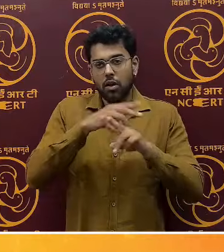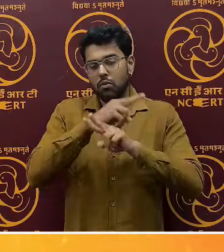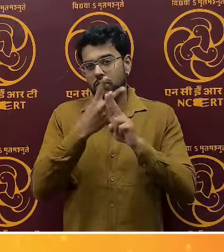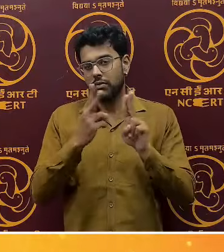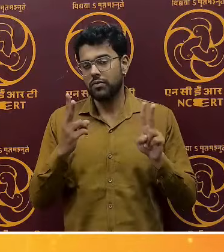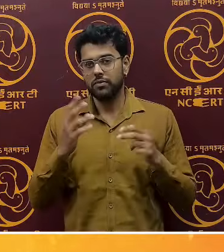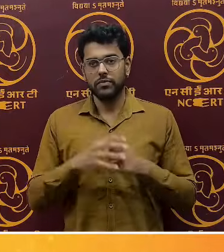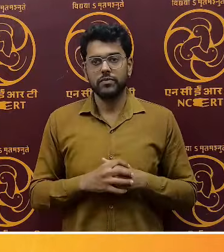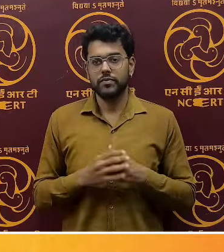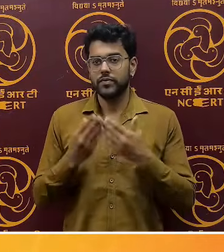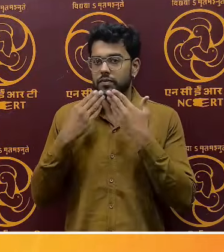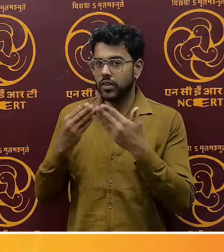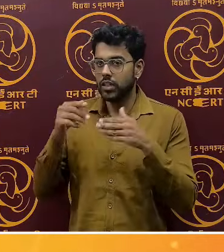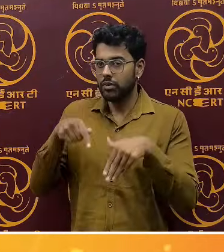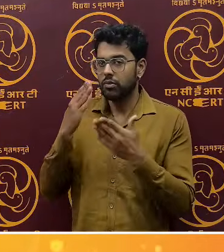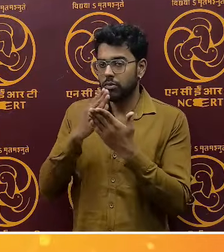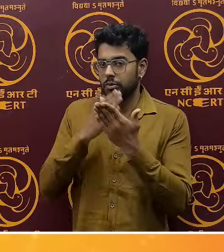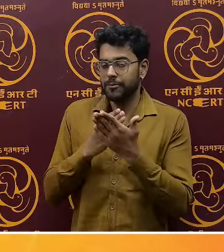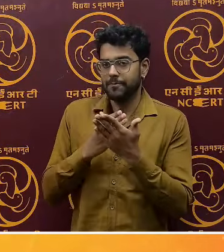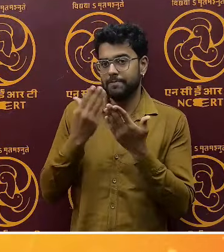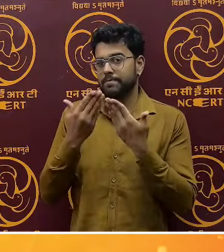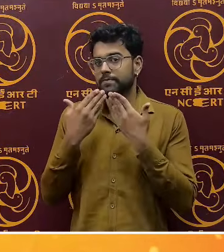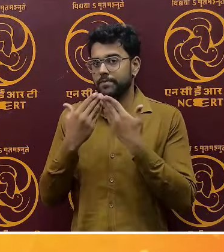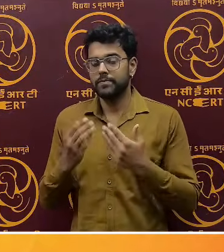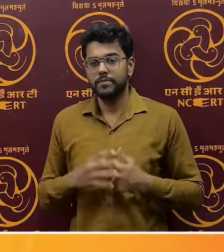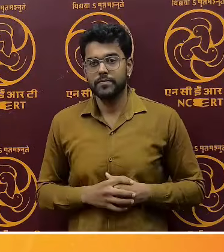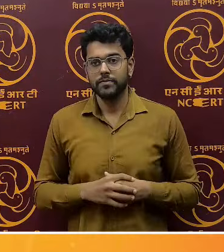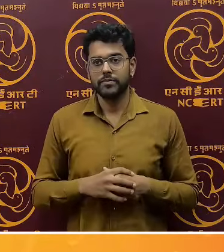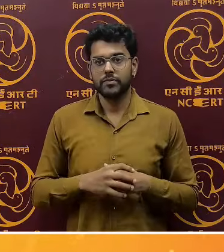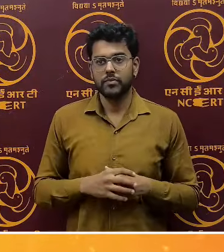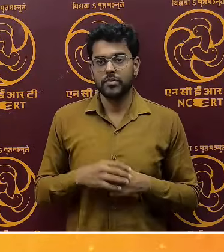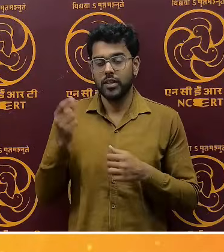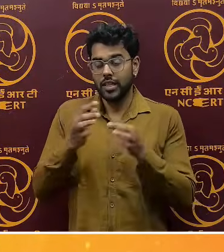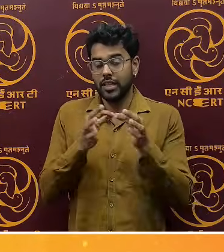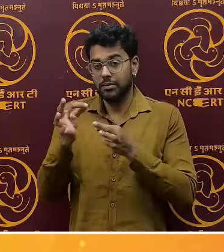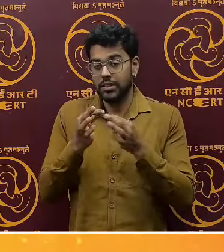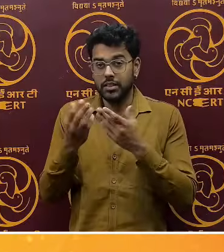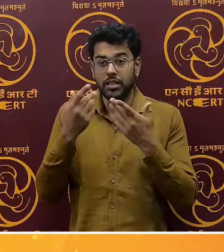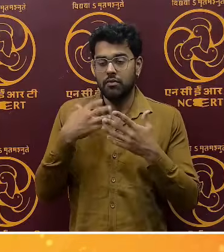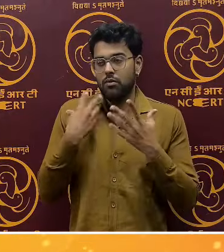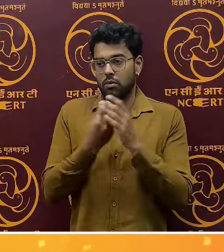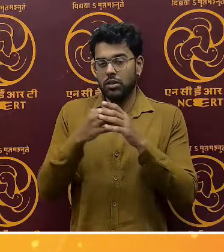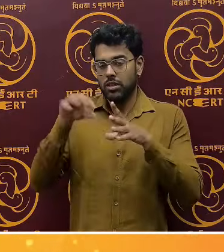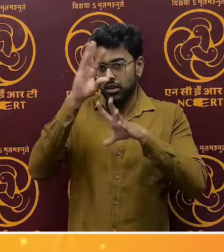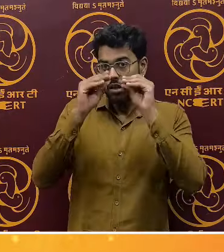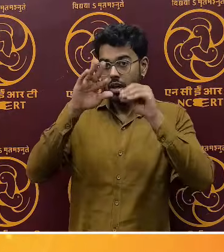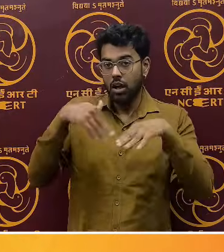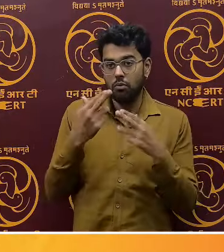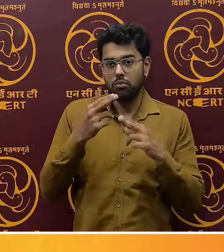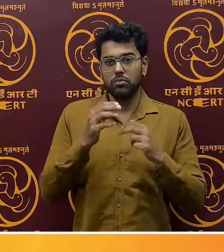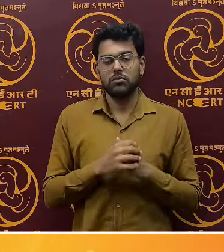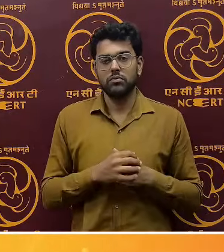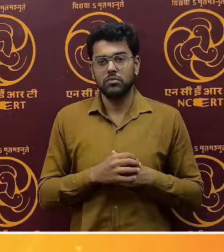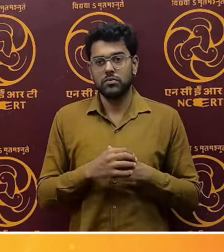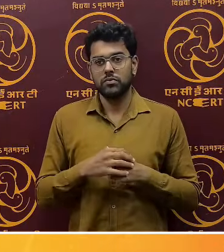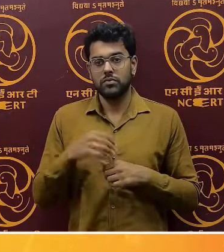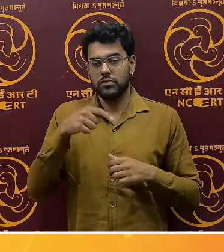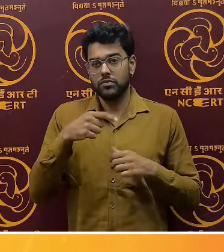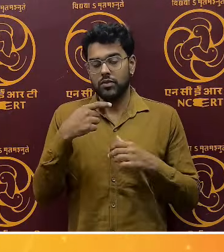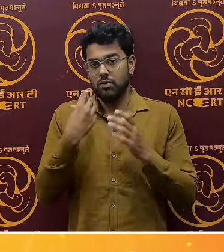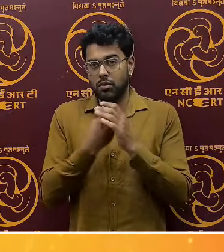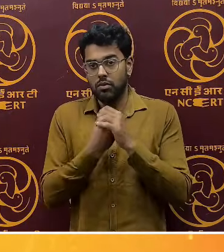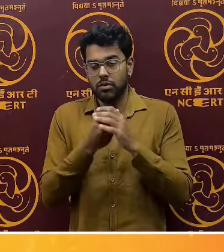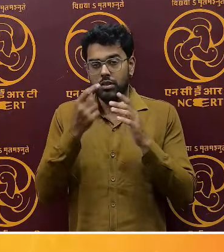so much for this insightful session. Thank you. And thank you so much that we learned that how you can now how you